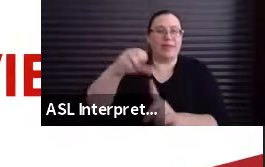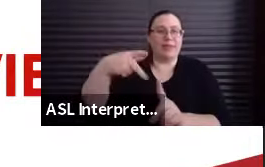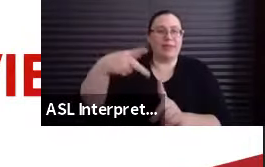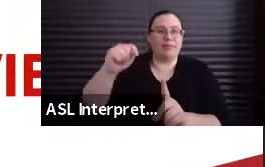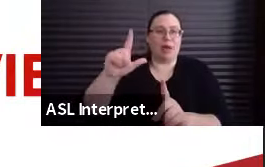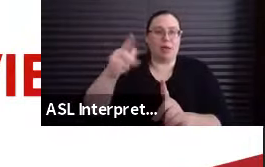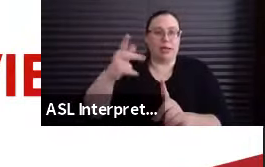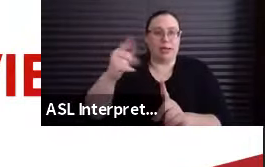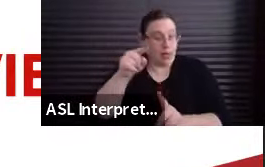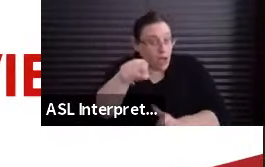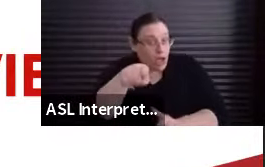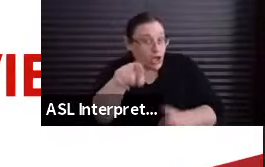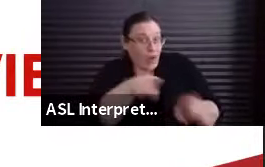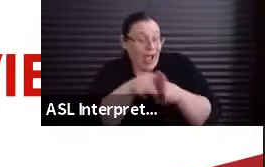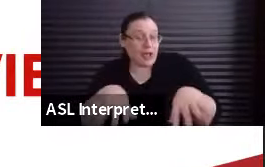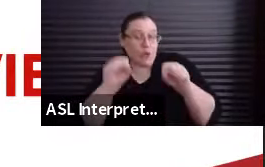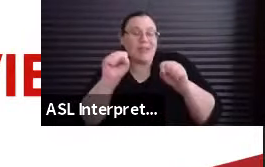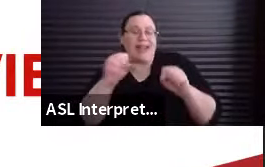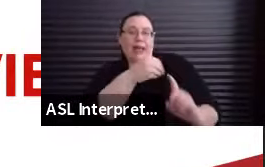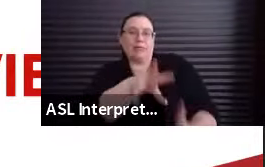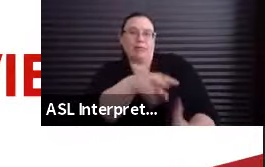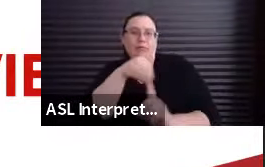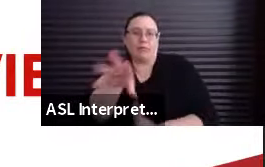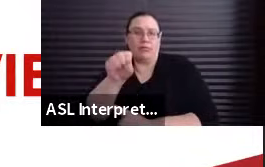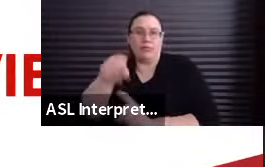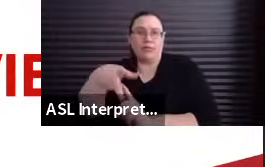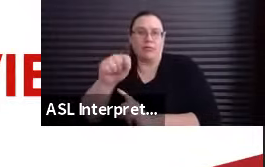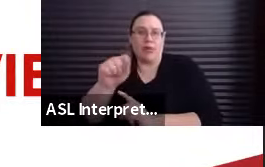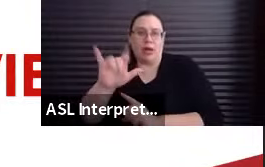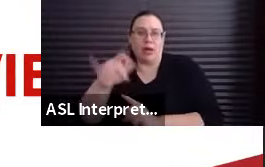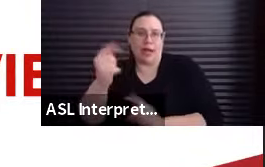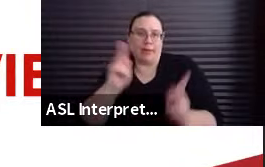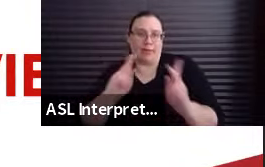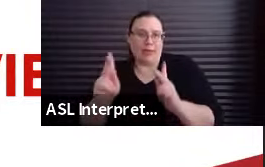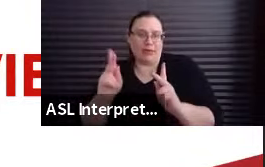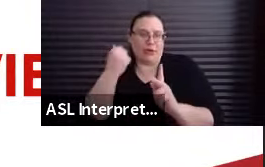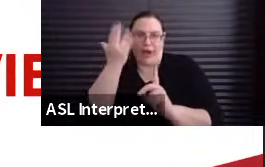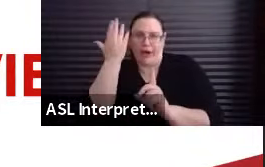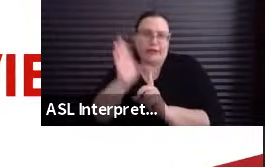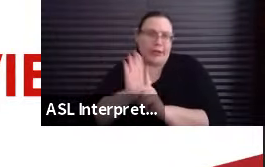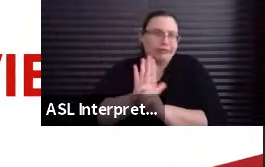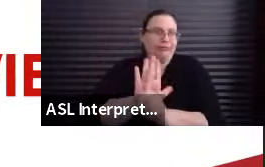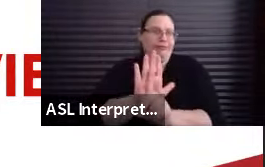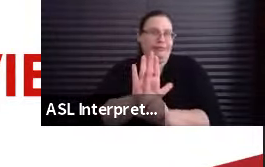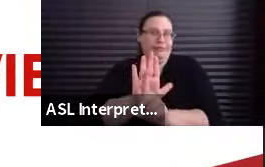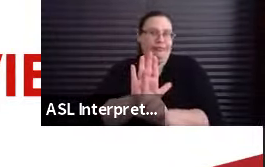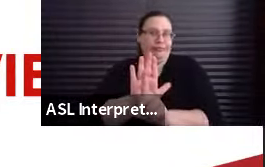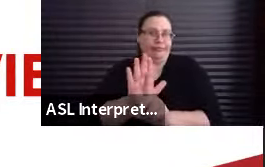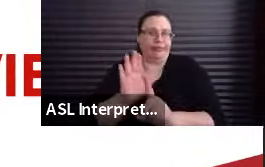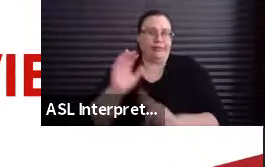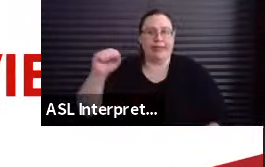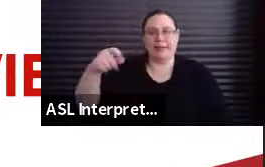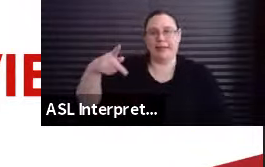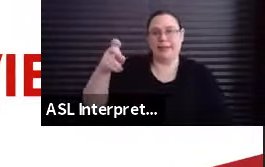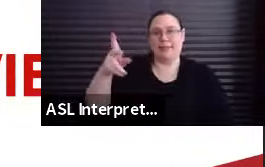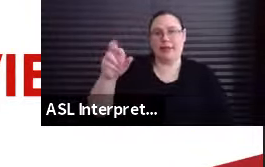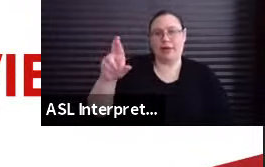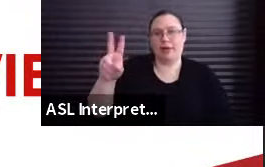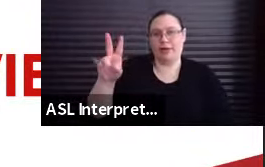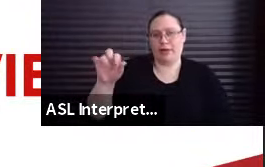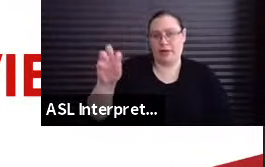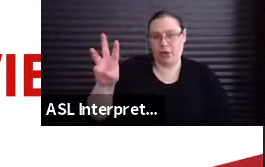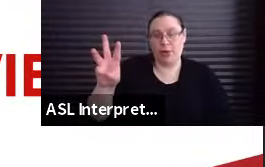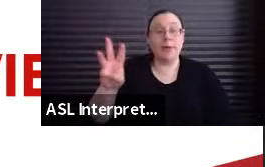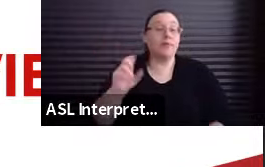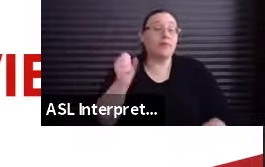the host, spotlight different people so that they are front and center in speaker view. But as the